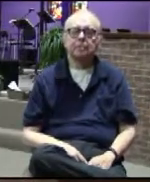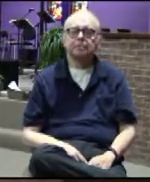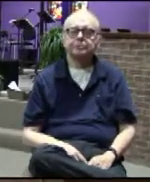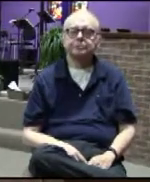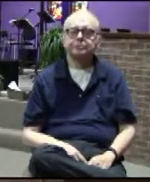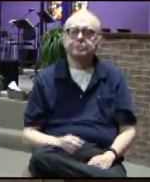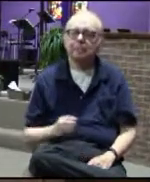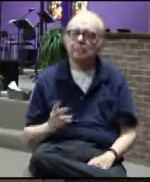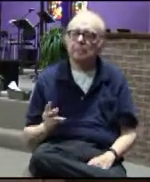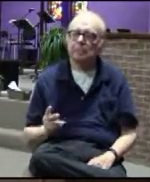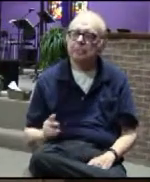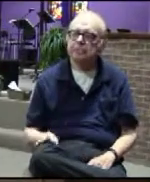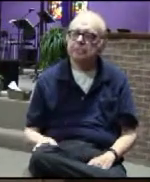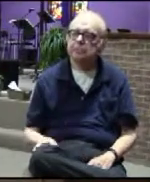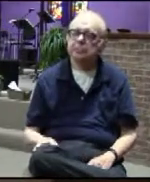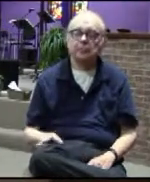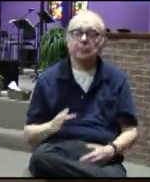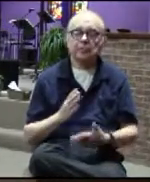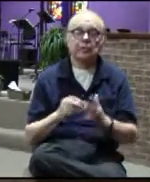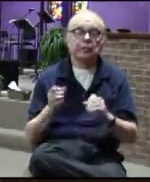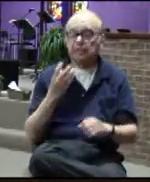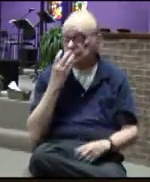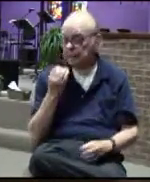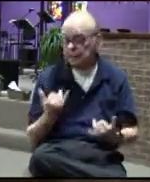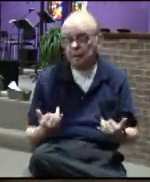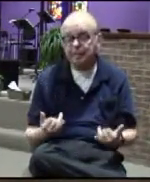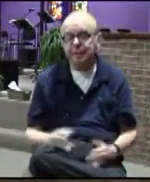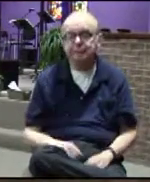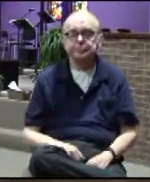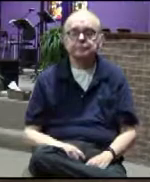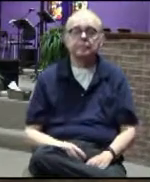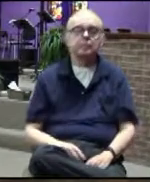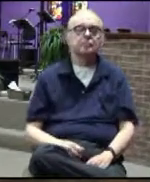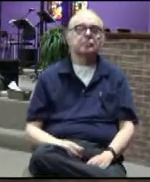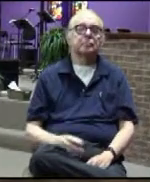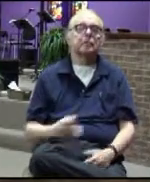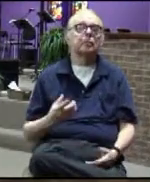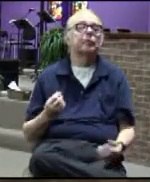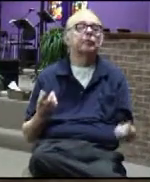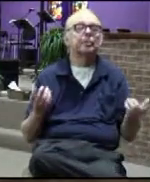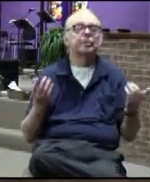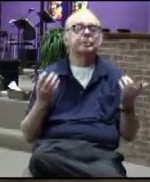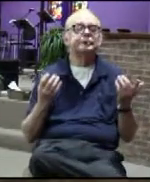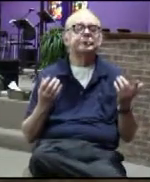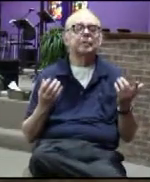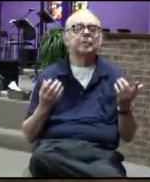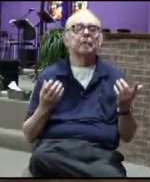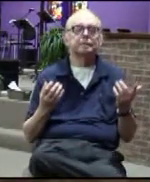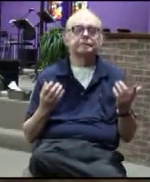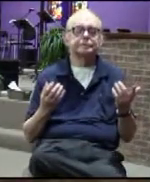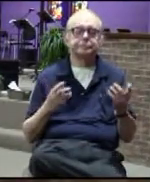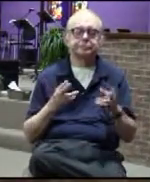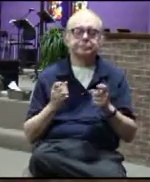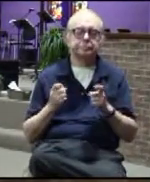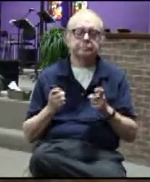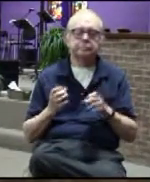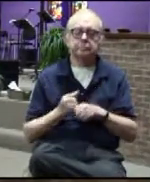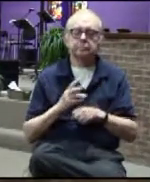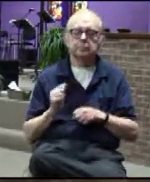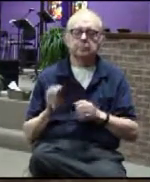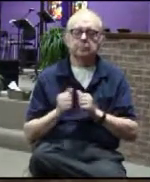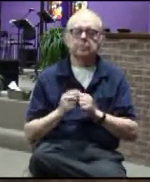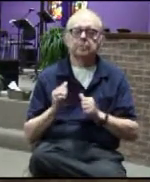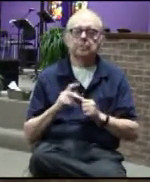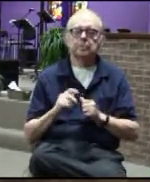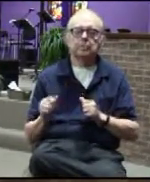some of you are all already gone to sleep on me so anyway what's he do? as soon as I get the job with